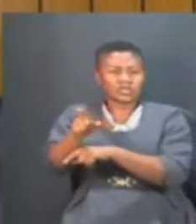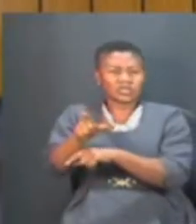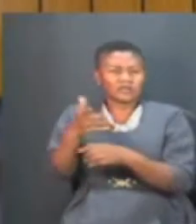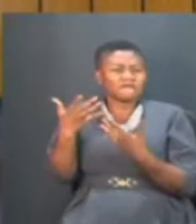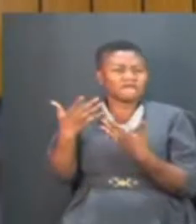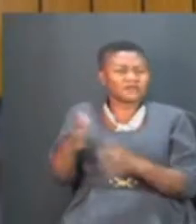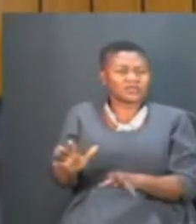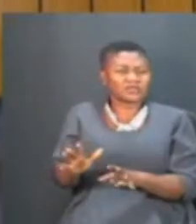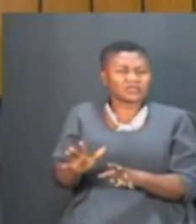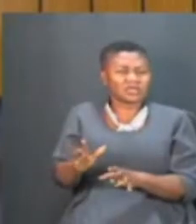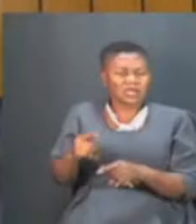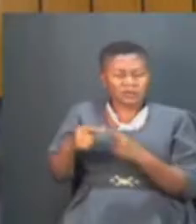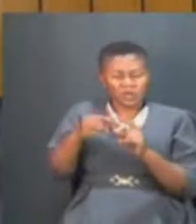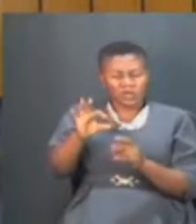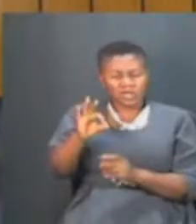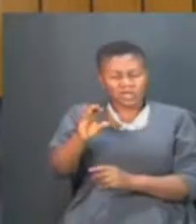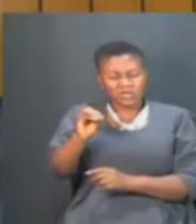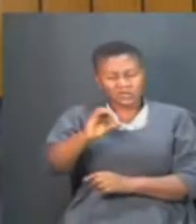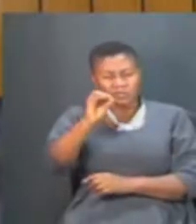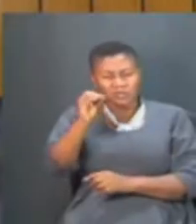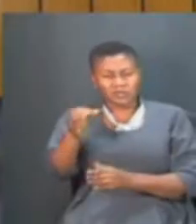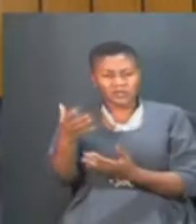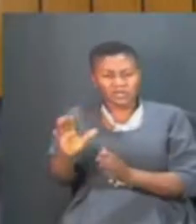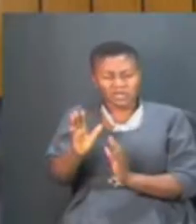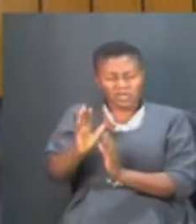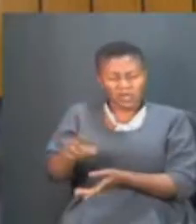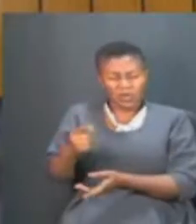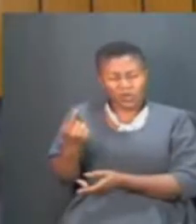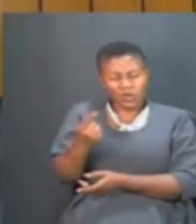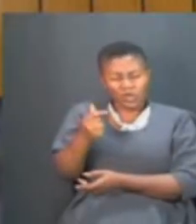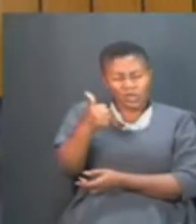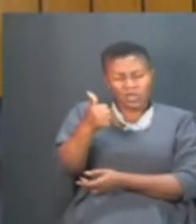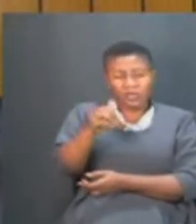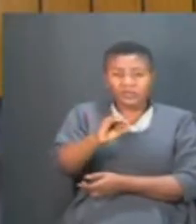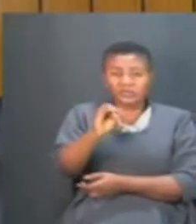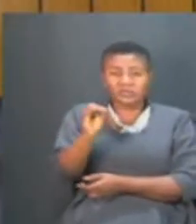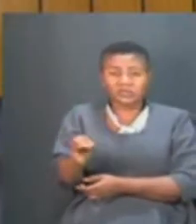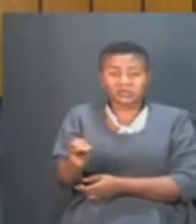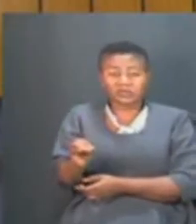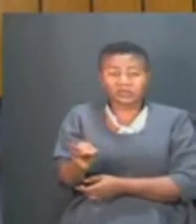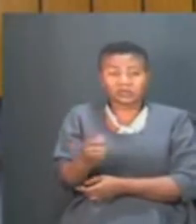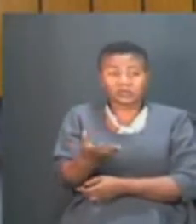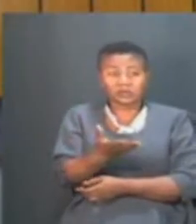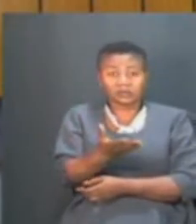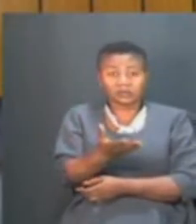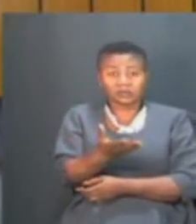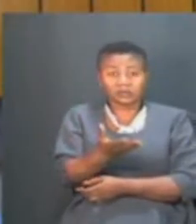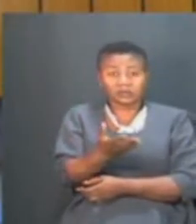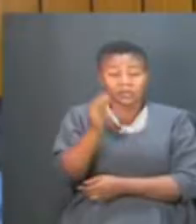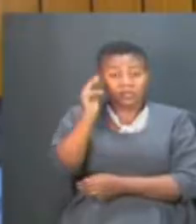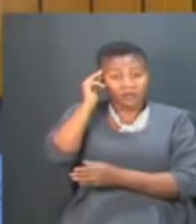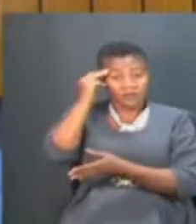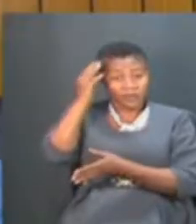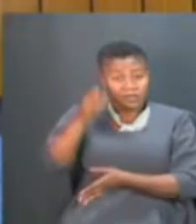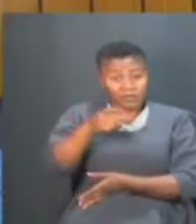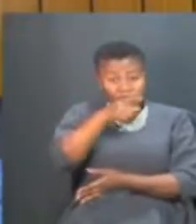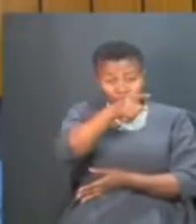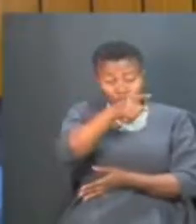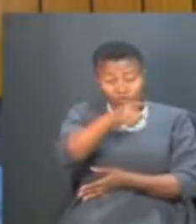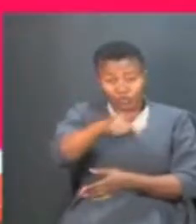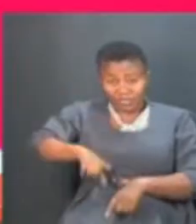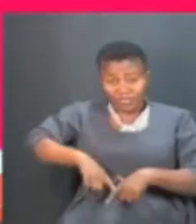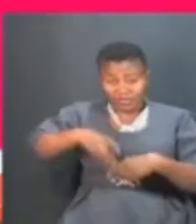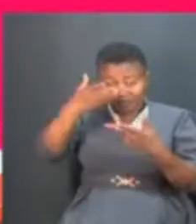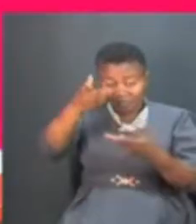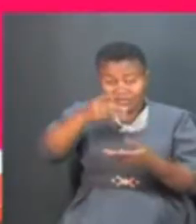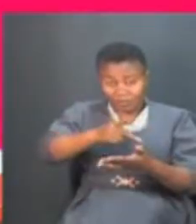been done, it's left with less than 10%, I think. Thank you. Minister, the question is you are part of the Tema